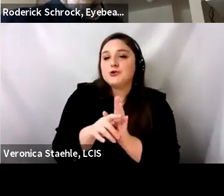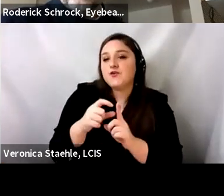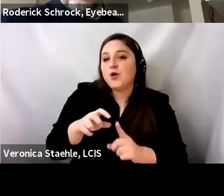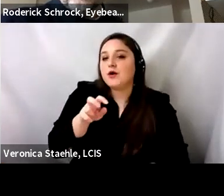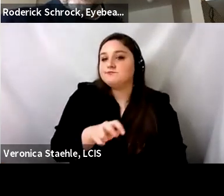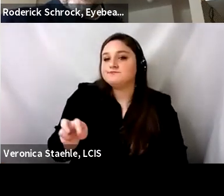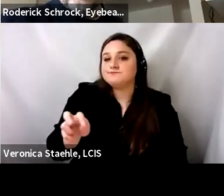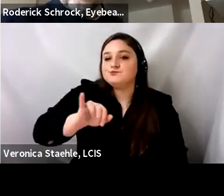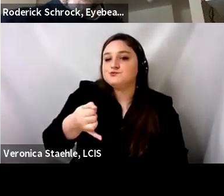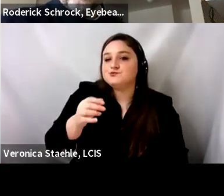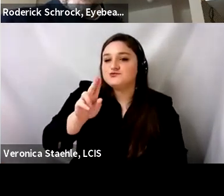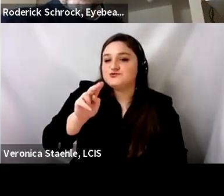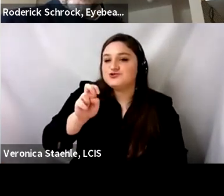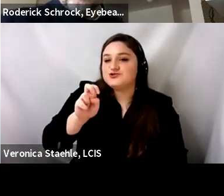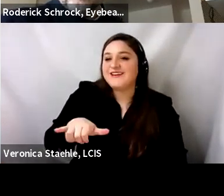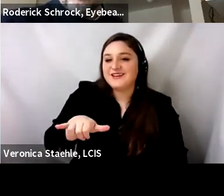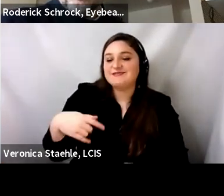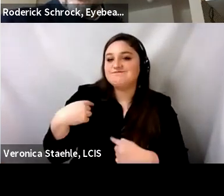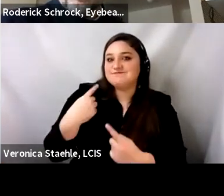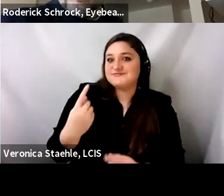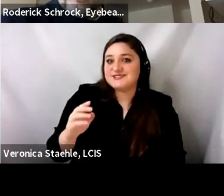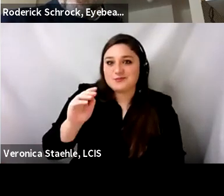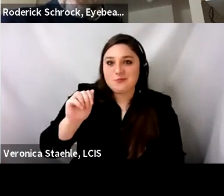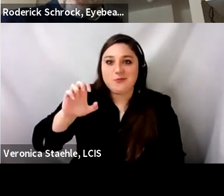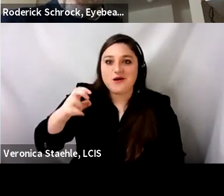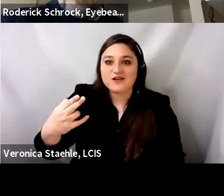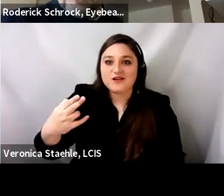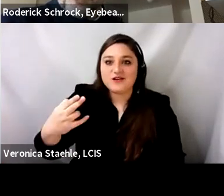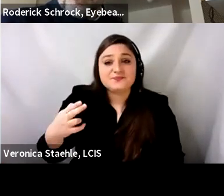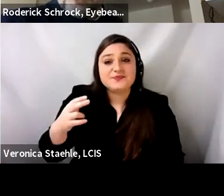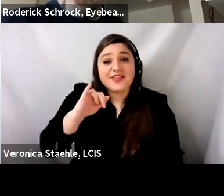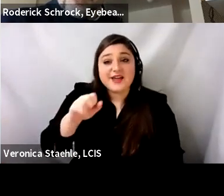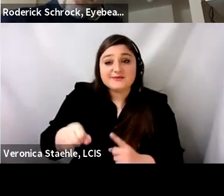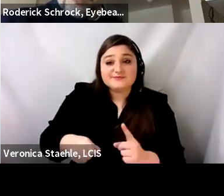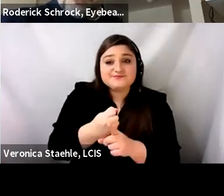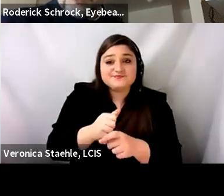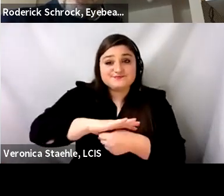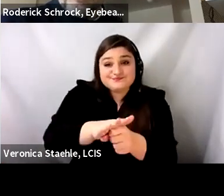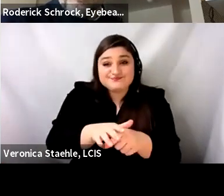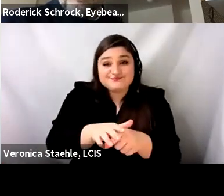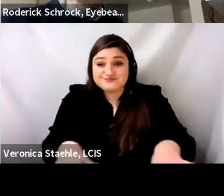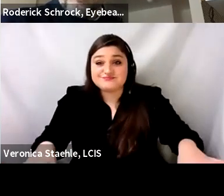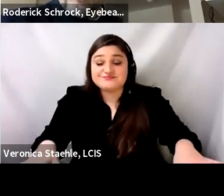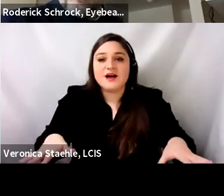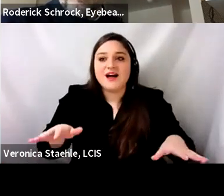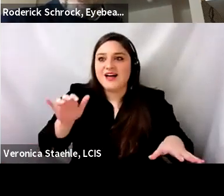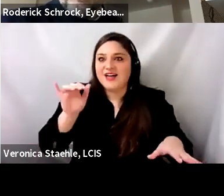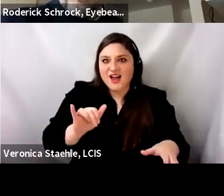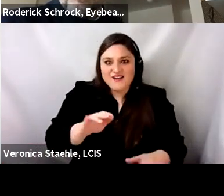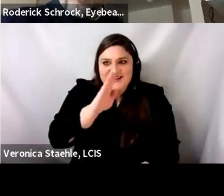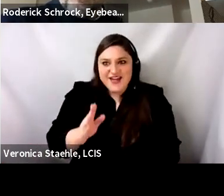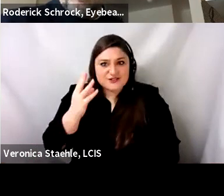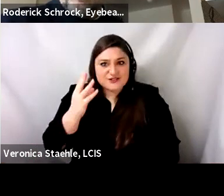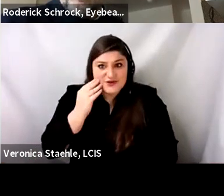and this pandemic, this unprecedented time that we have all been living in and we've all been